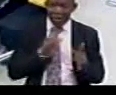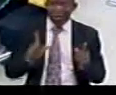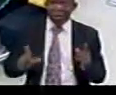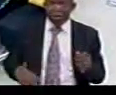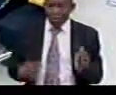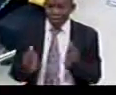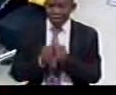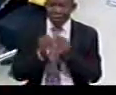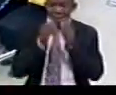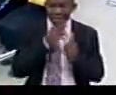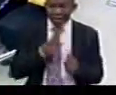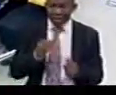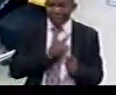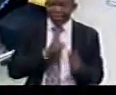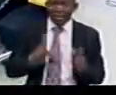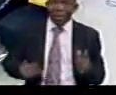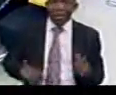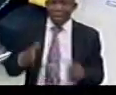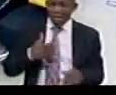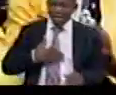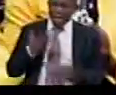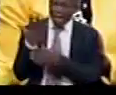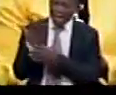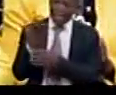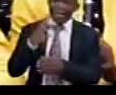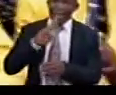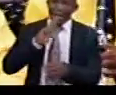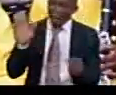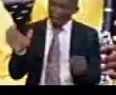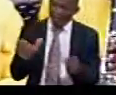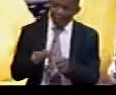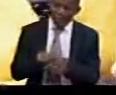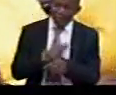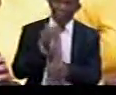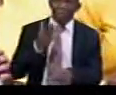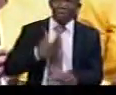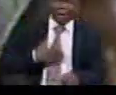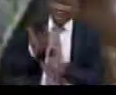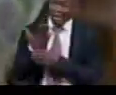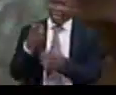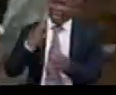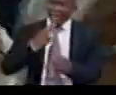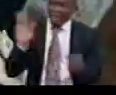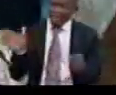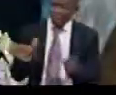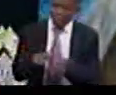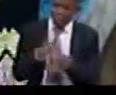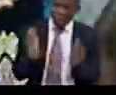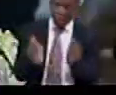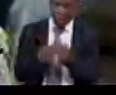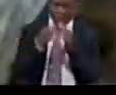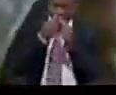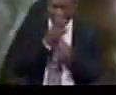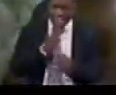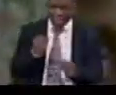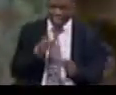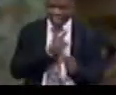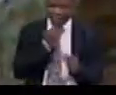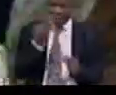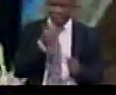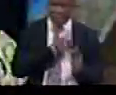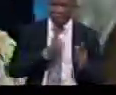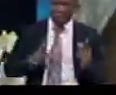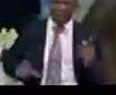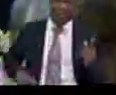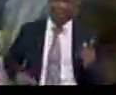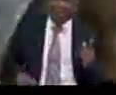of the Lord. With your blessings of the Lord. Oh, my hands are filled. My hands are filled. With the blessings of